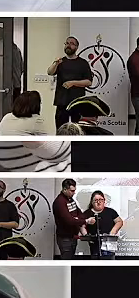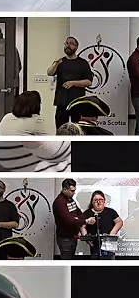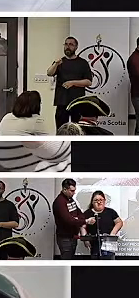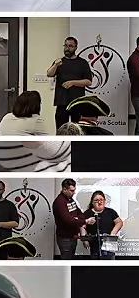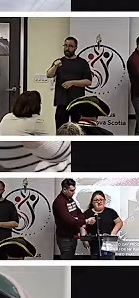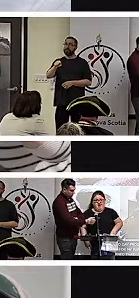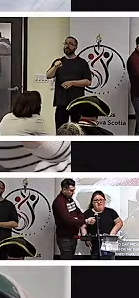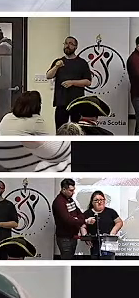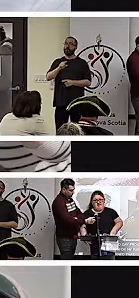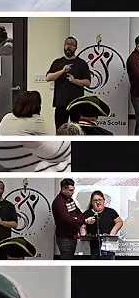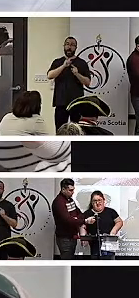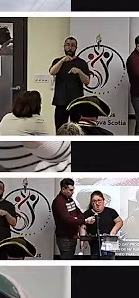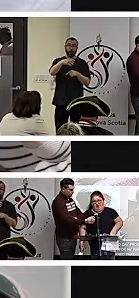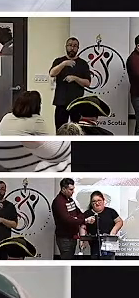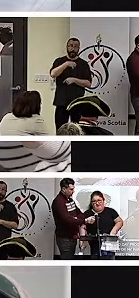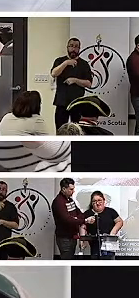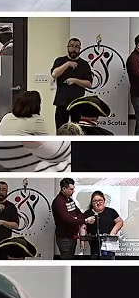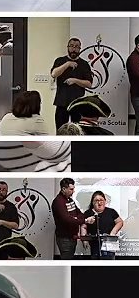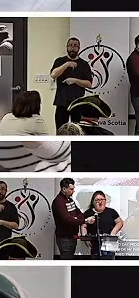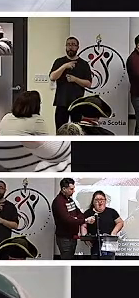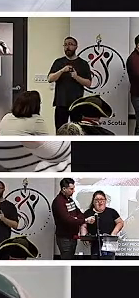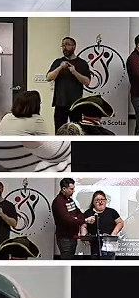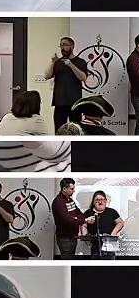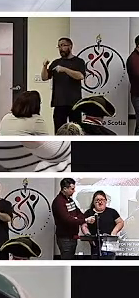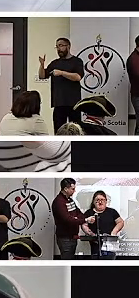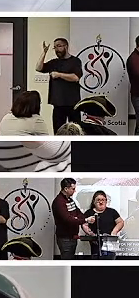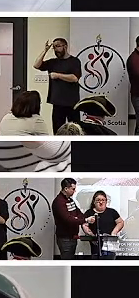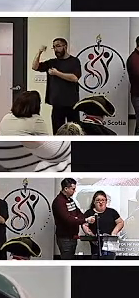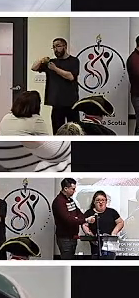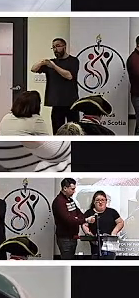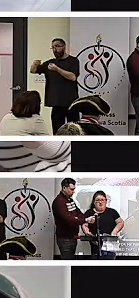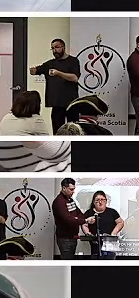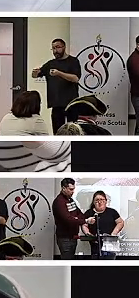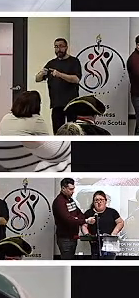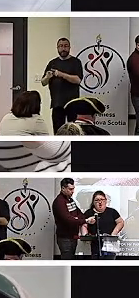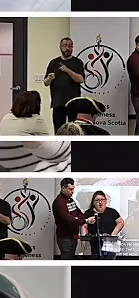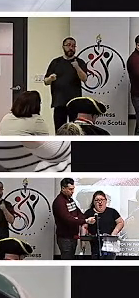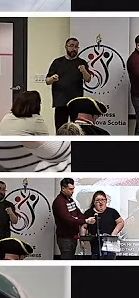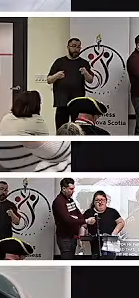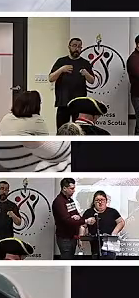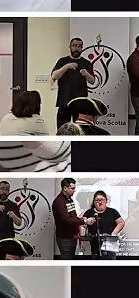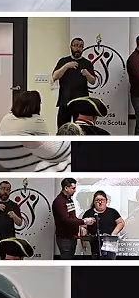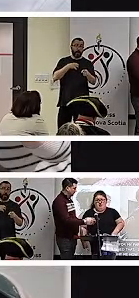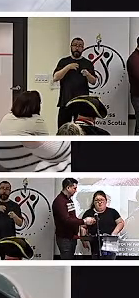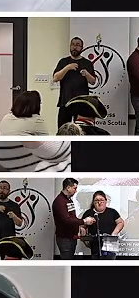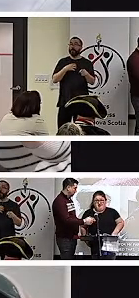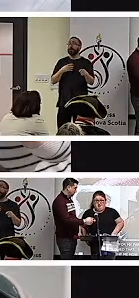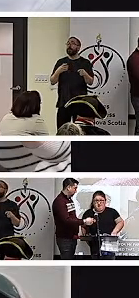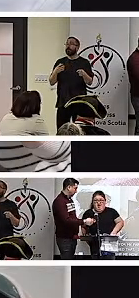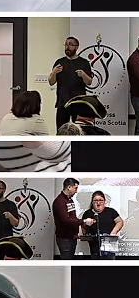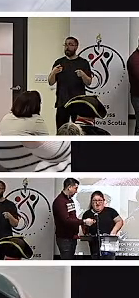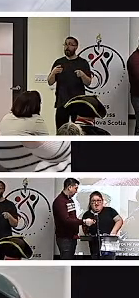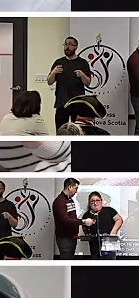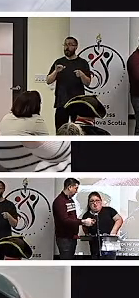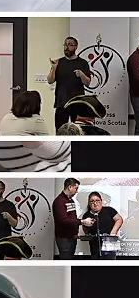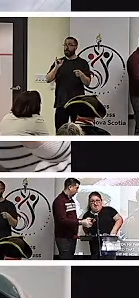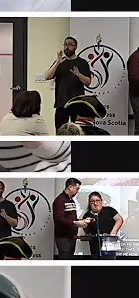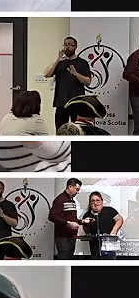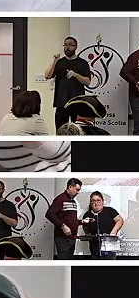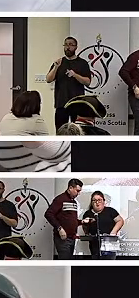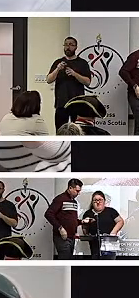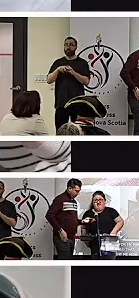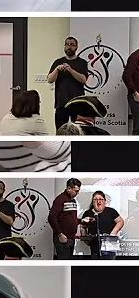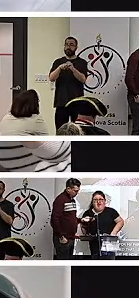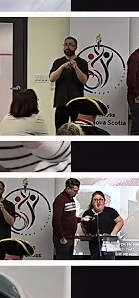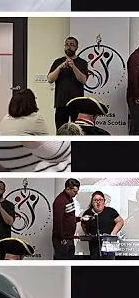to club sometimes from my dad's office. I can take it to club. And I'm also hoping to learn how to take it to more places.